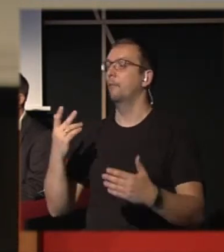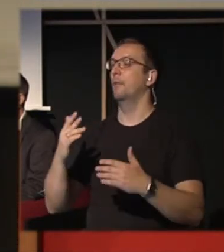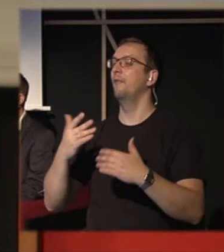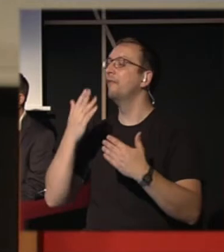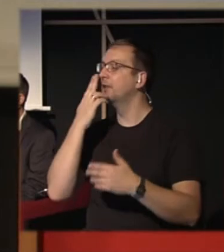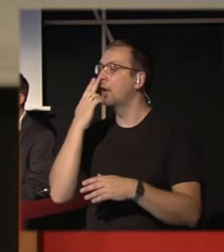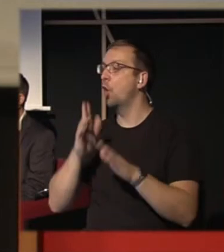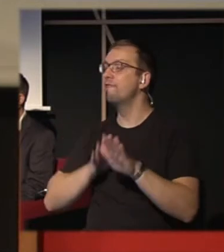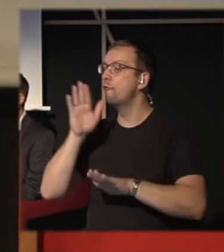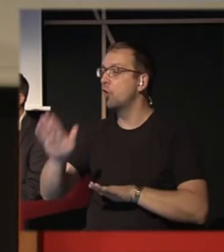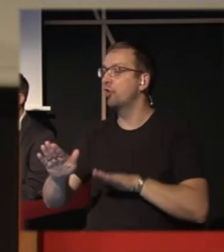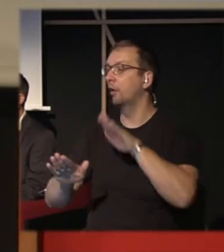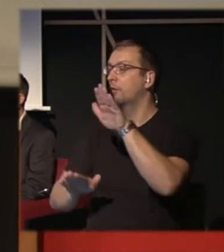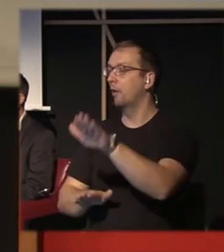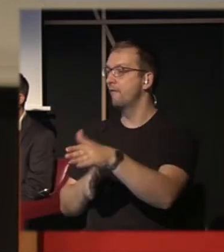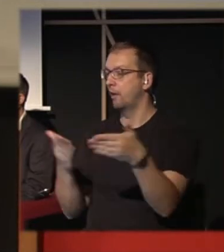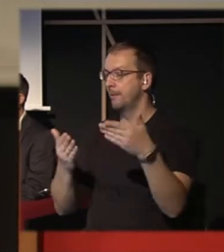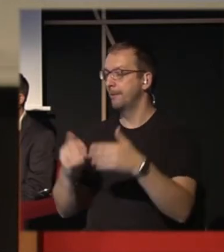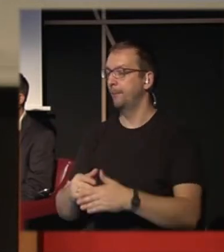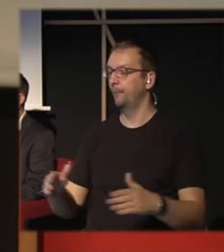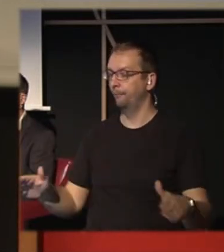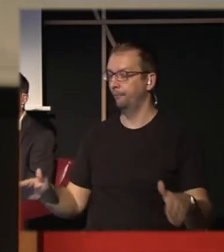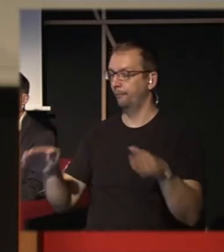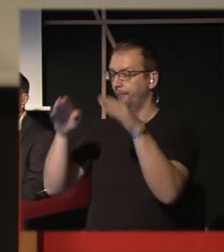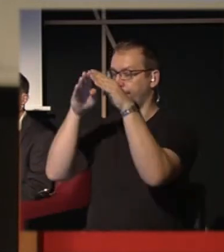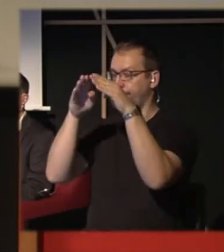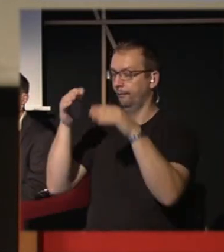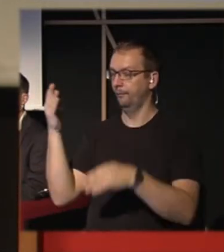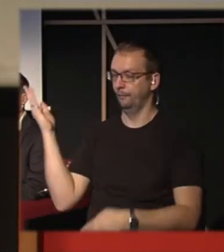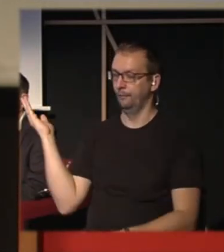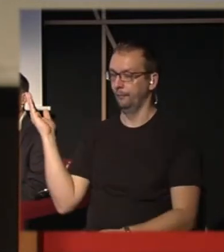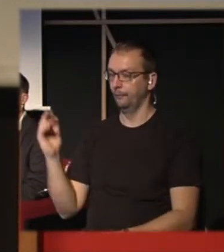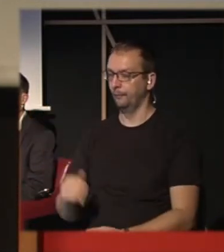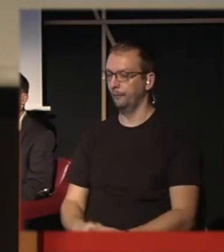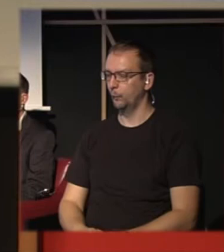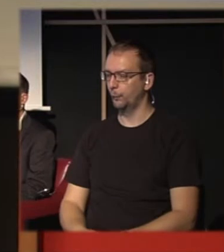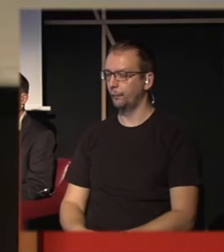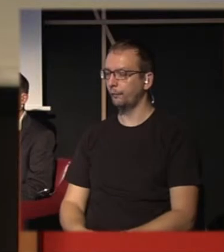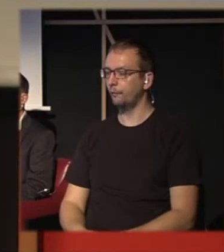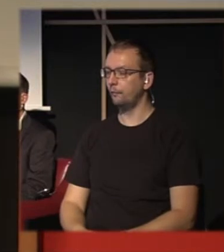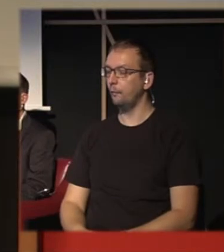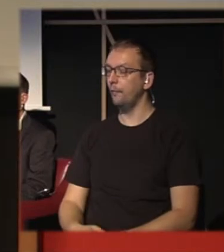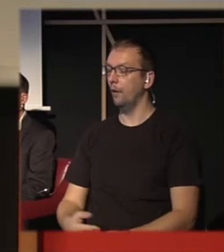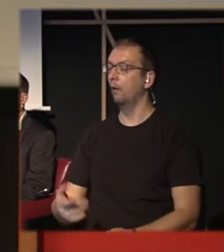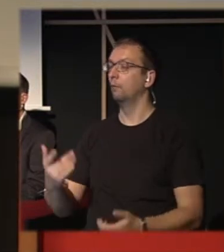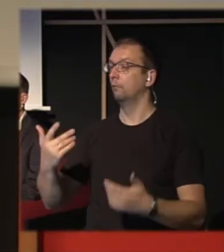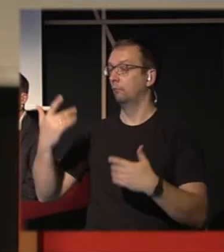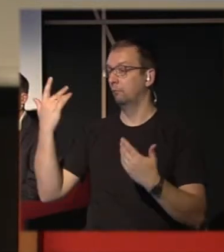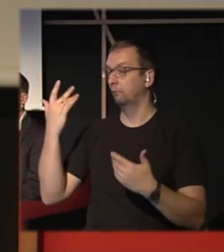shows we're on the right track. As 17 national associations have appointed a national DAO